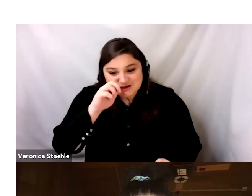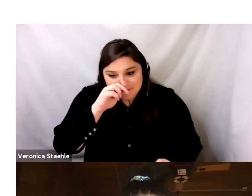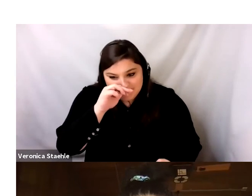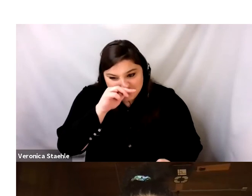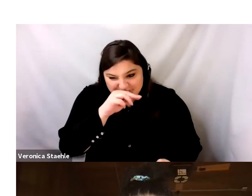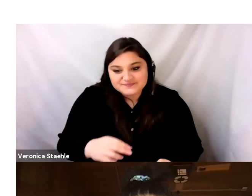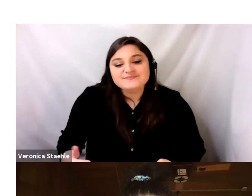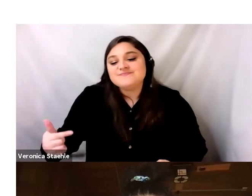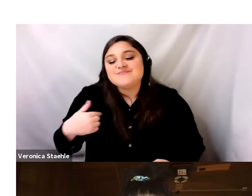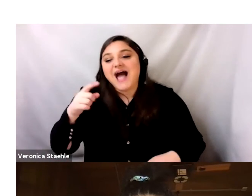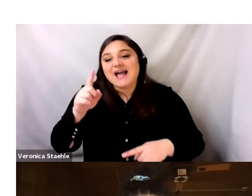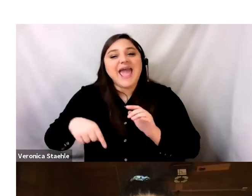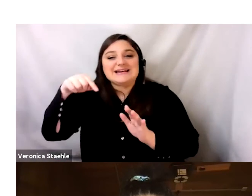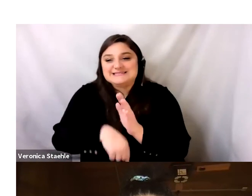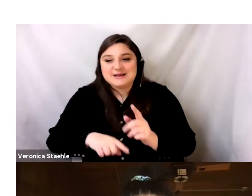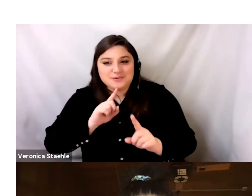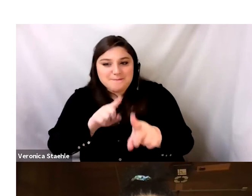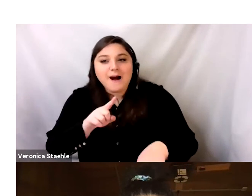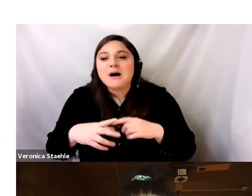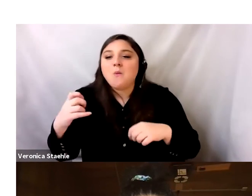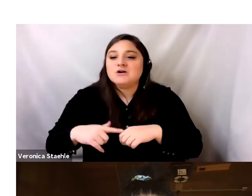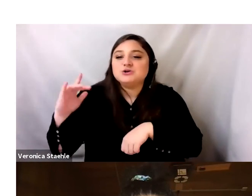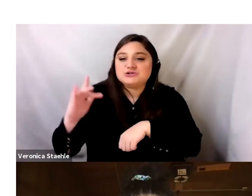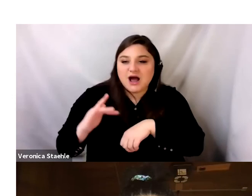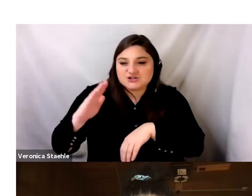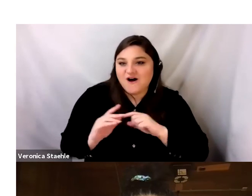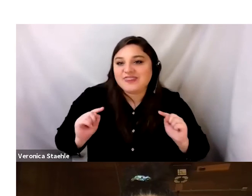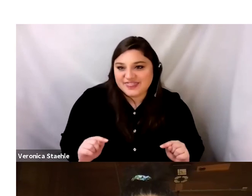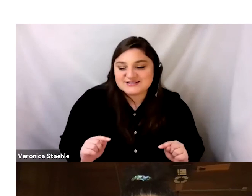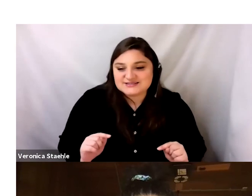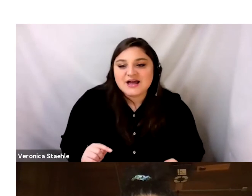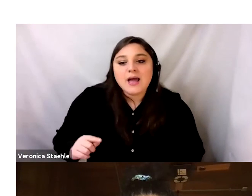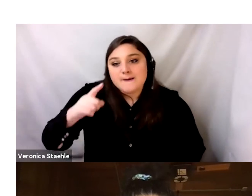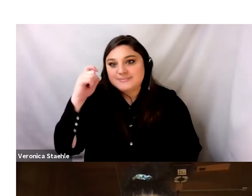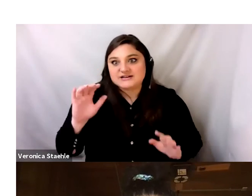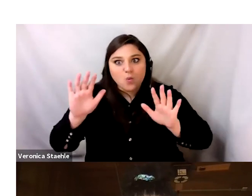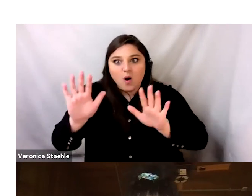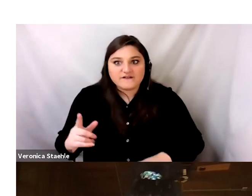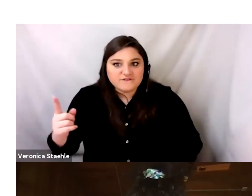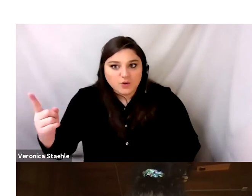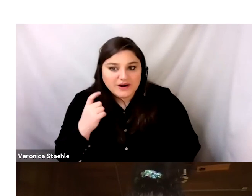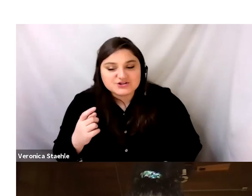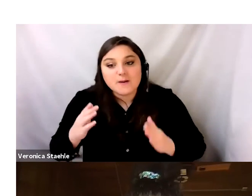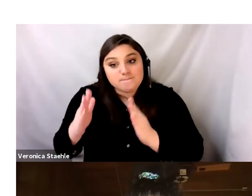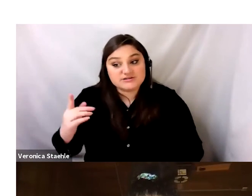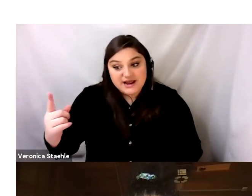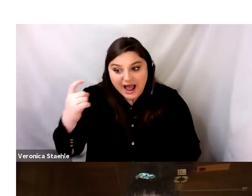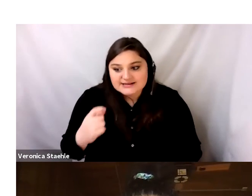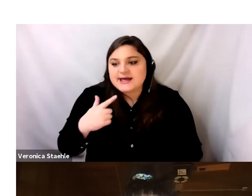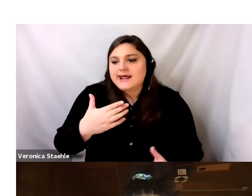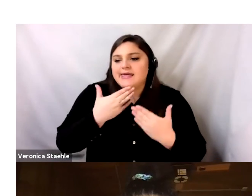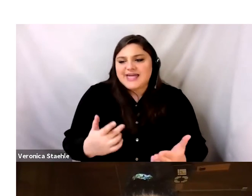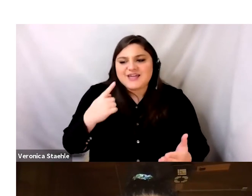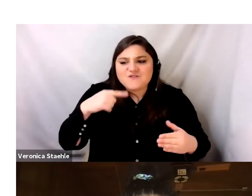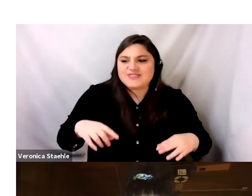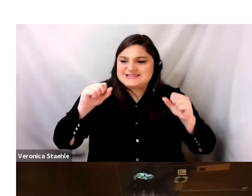go deep into it, but I felt like I at least wanted to bring it into this space because I think it's such a great question. It says, thank you for this amazing